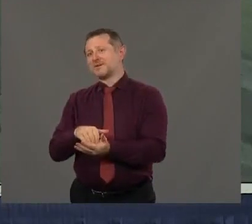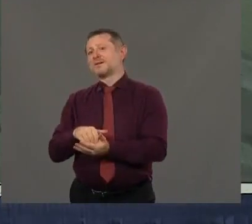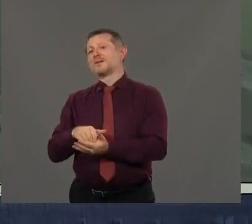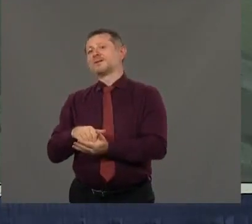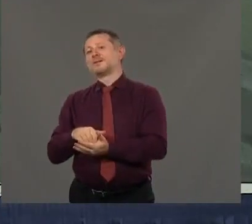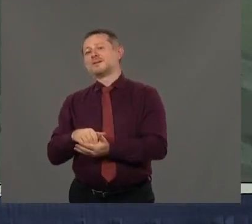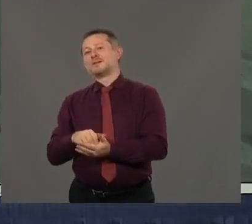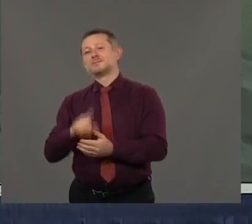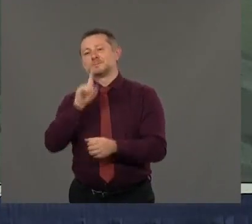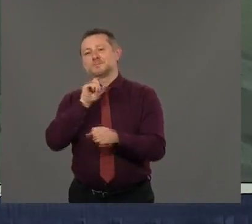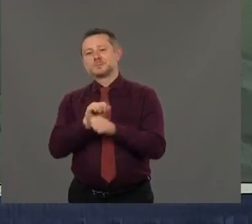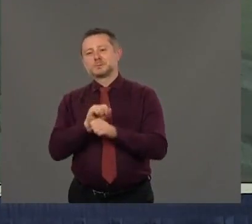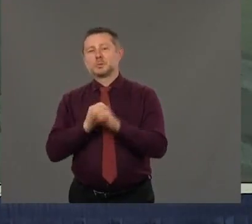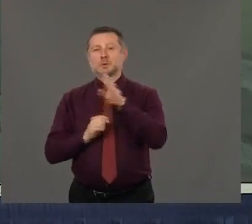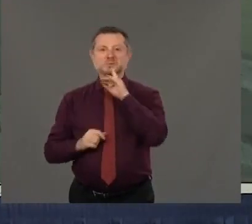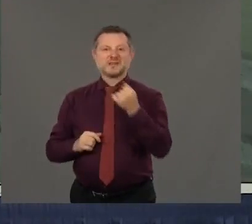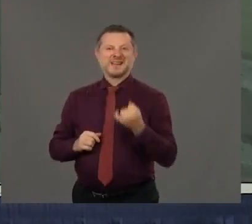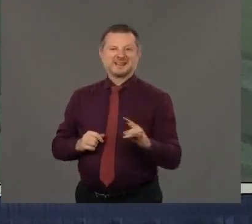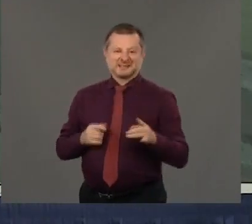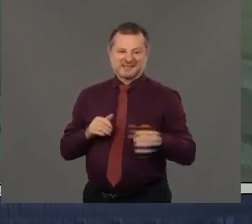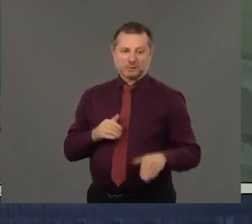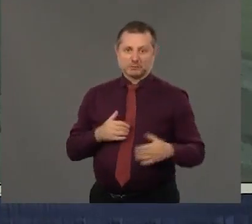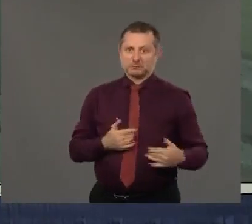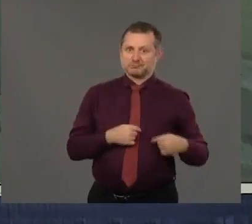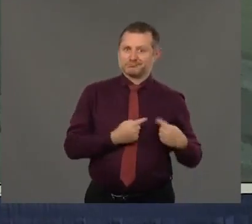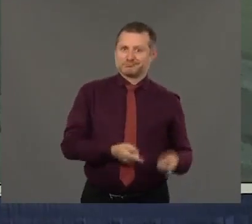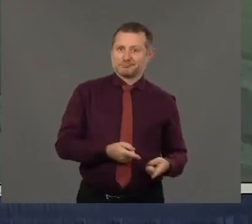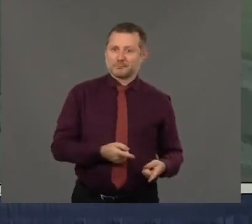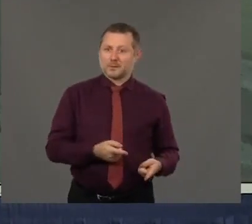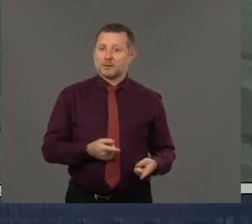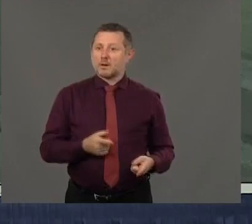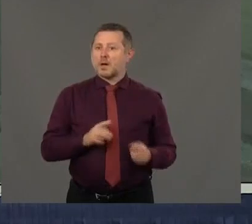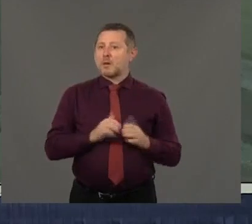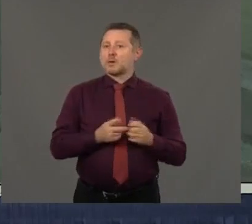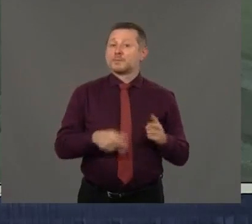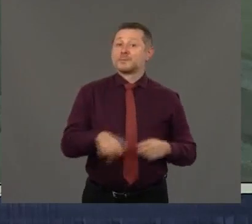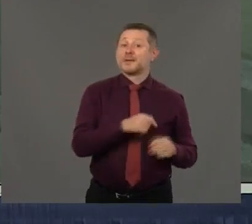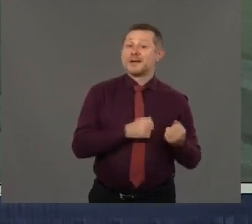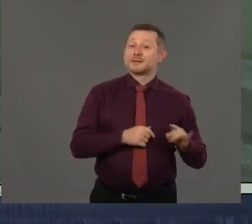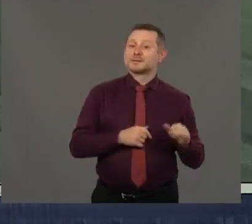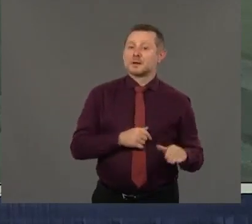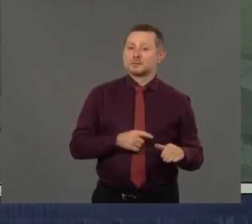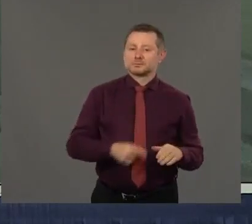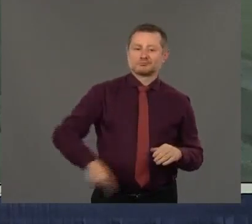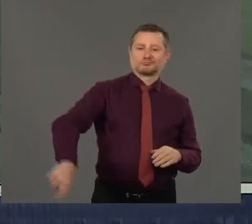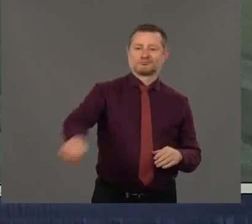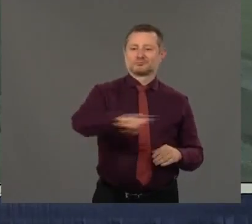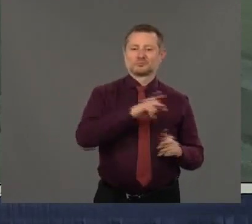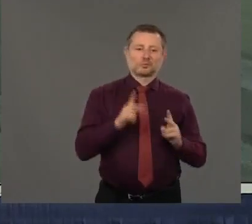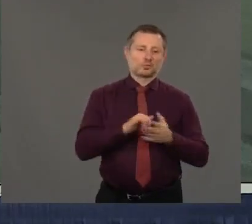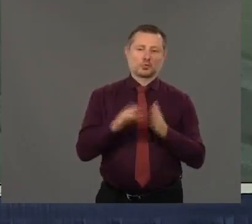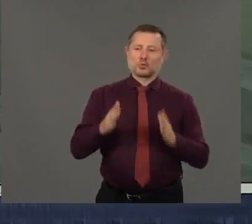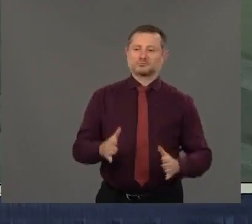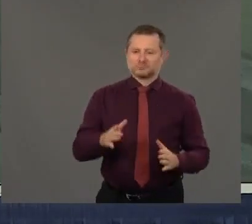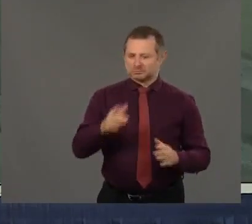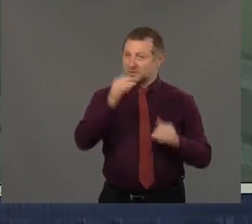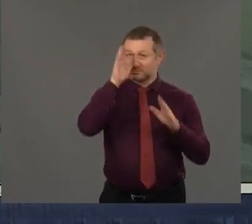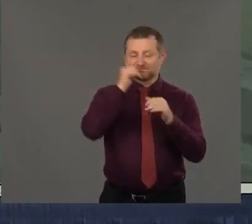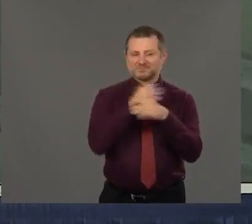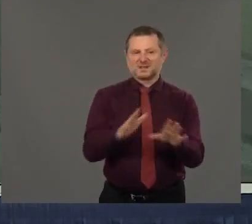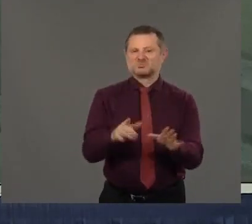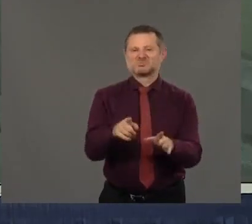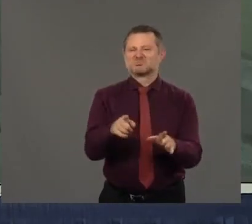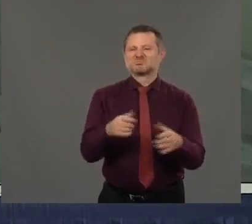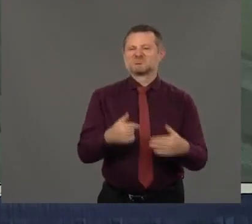18,000. God bless the people of New York. I will never forget what they did.